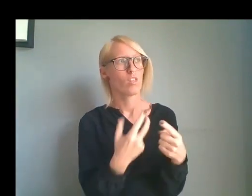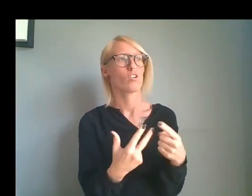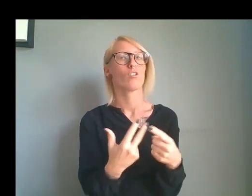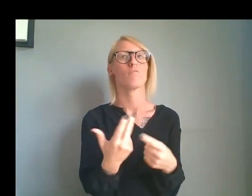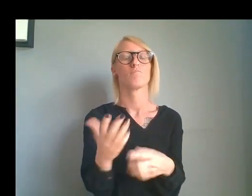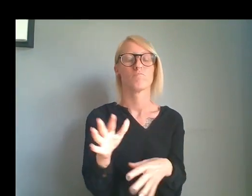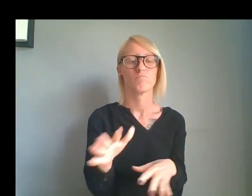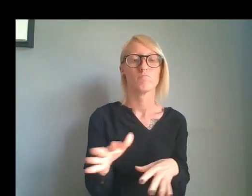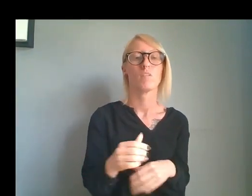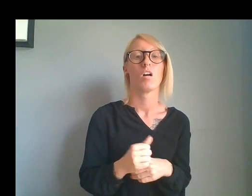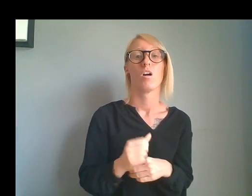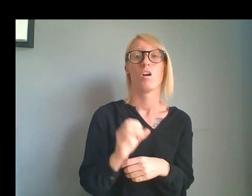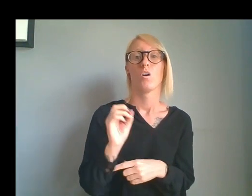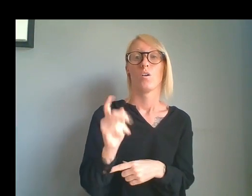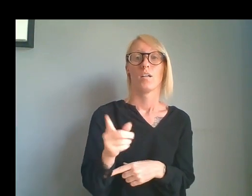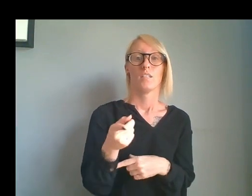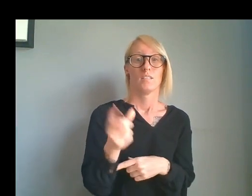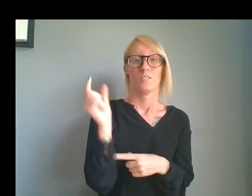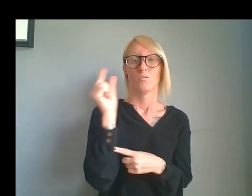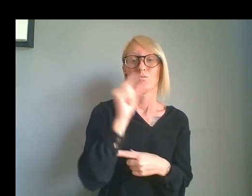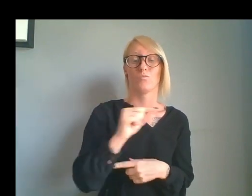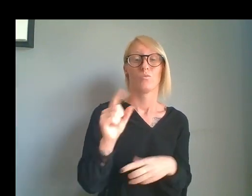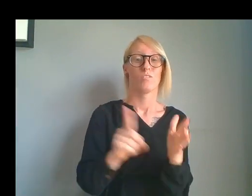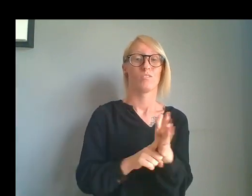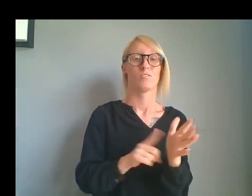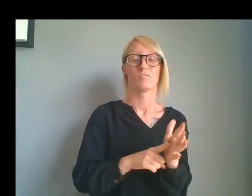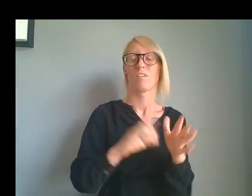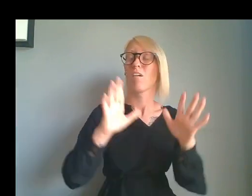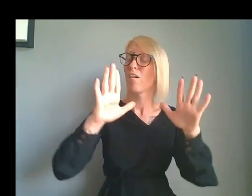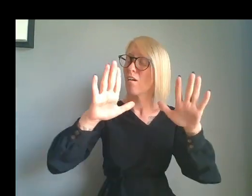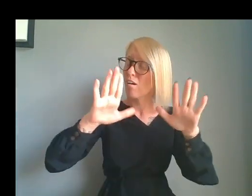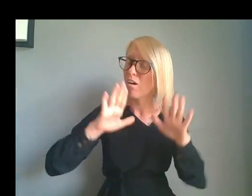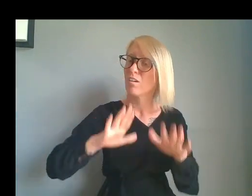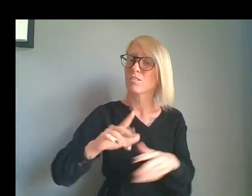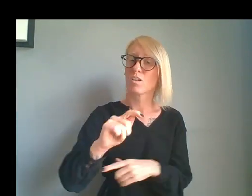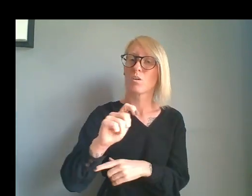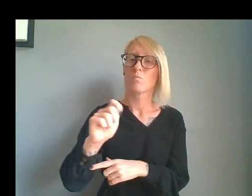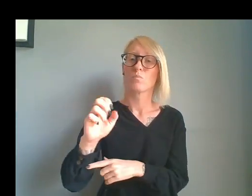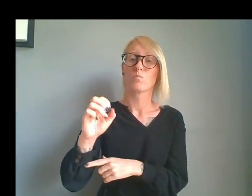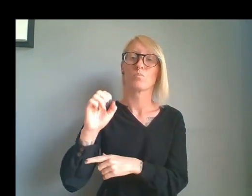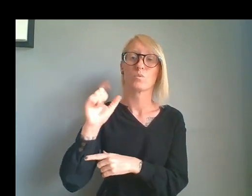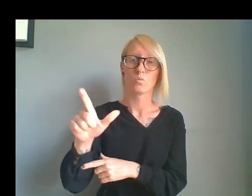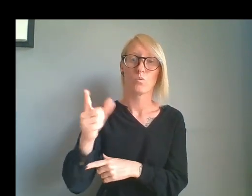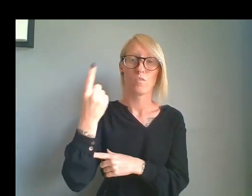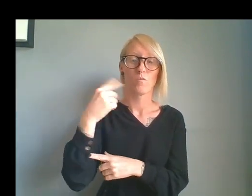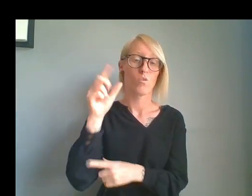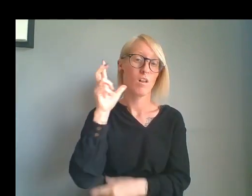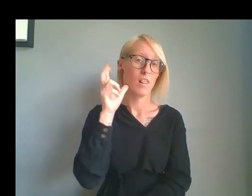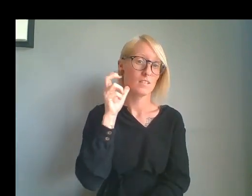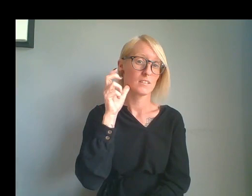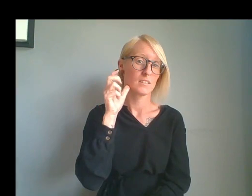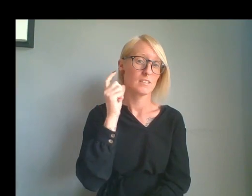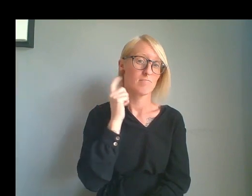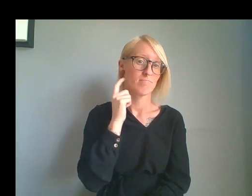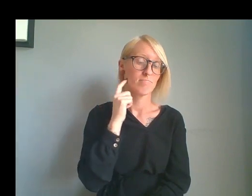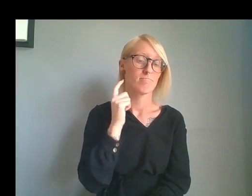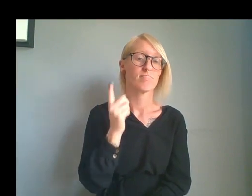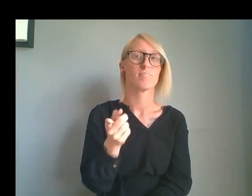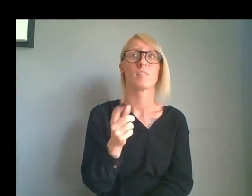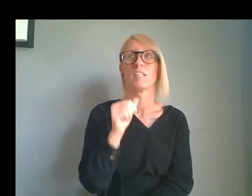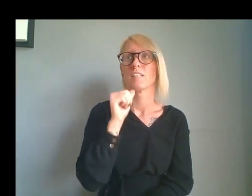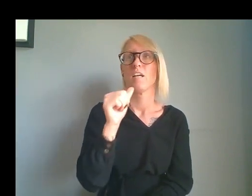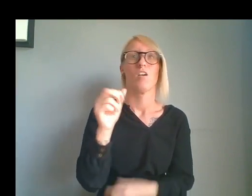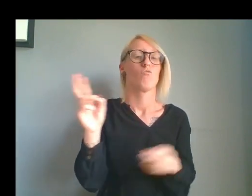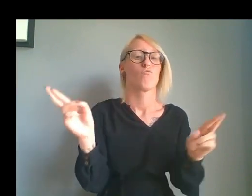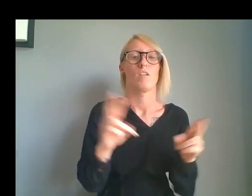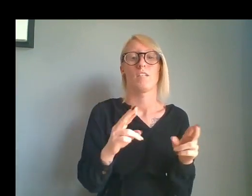This, I think, is a great tool for listening. And if you don't do any of the takeaways today, and you're not ready to implement any of these things,